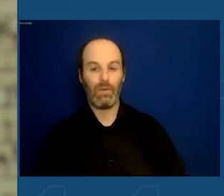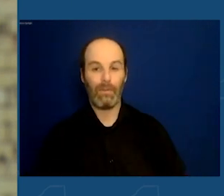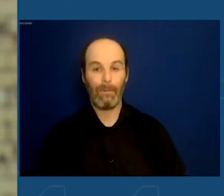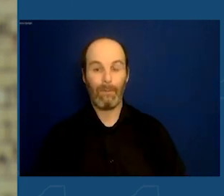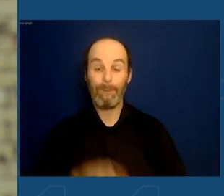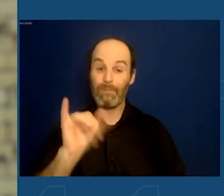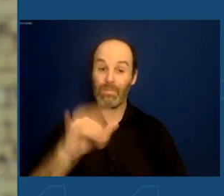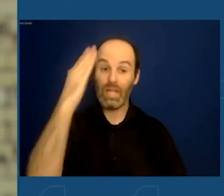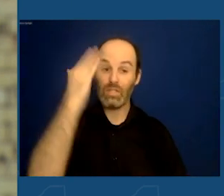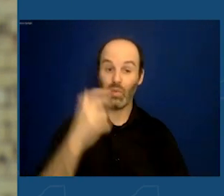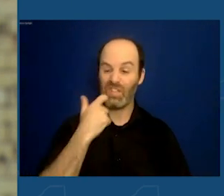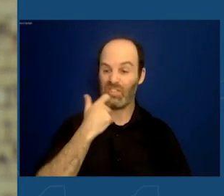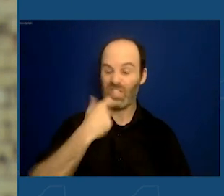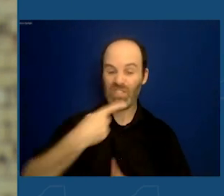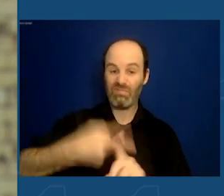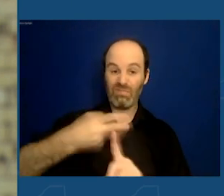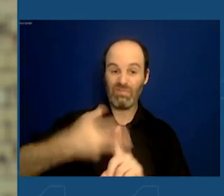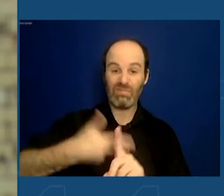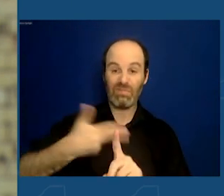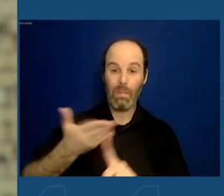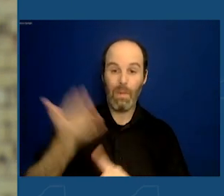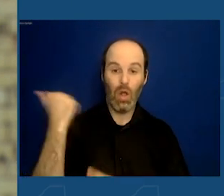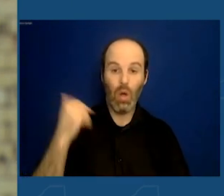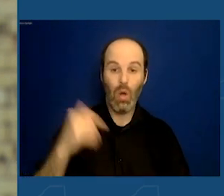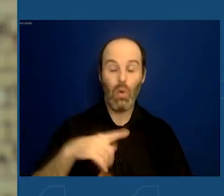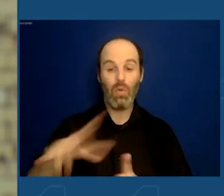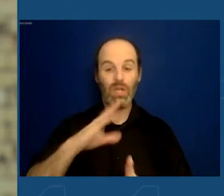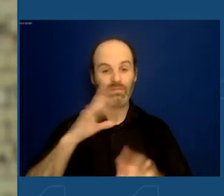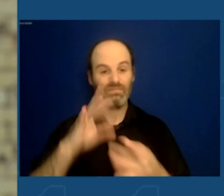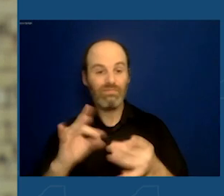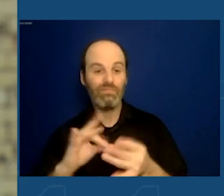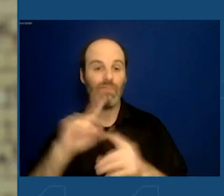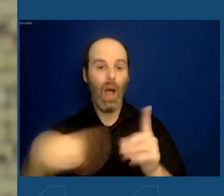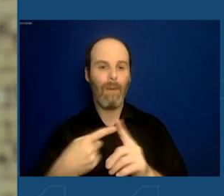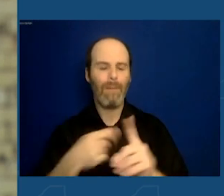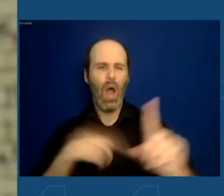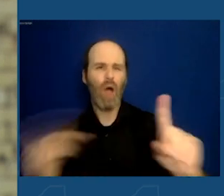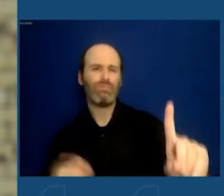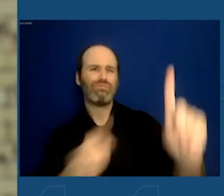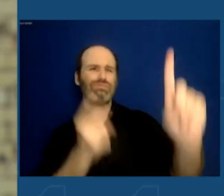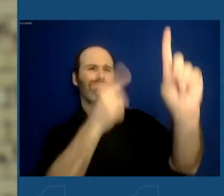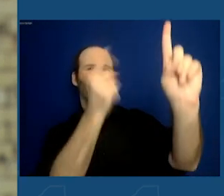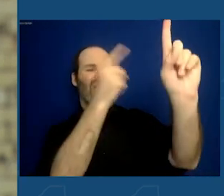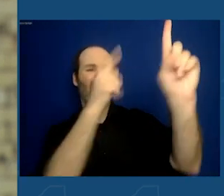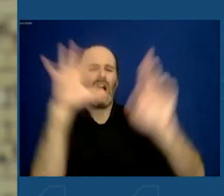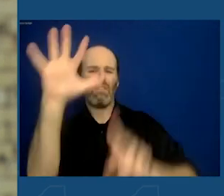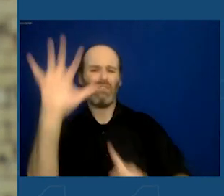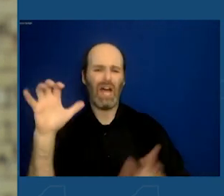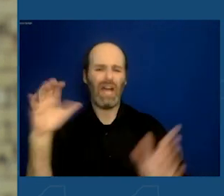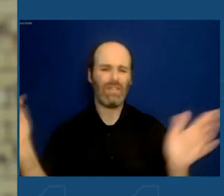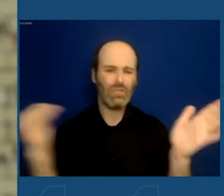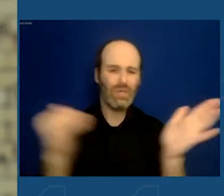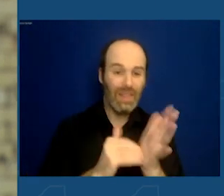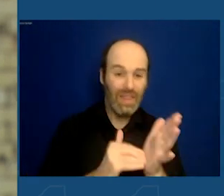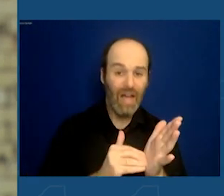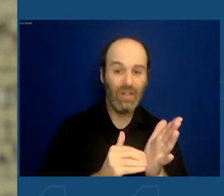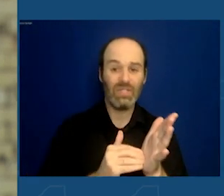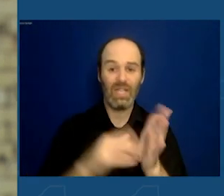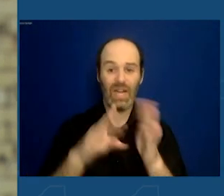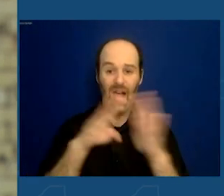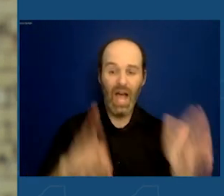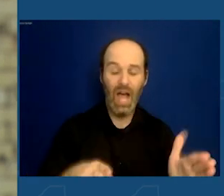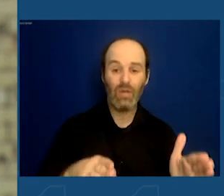few months ago, when we talked about our moonshot goal of 500,000 to complement, of course, the governor's goal